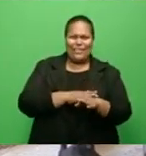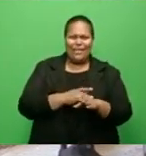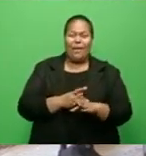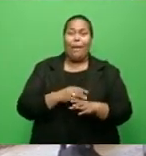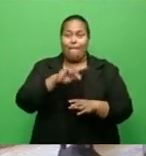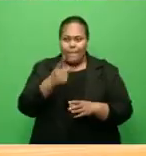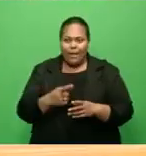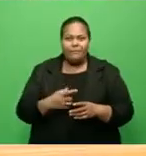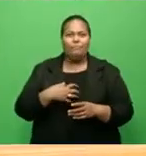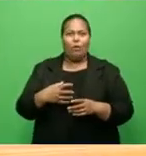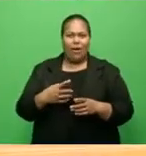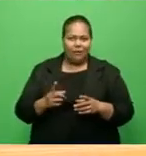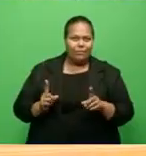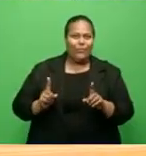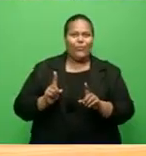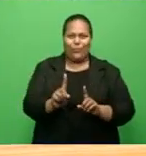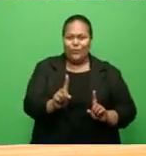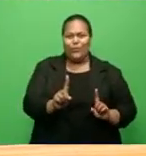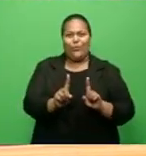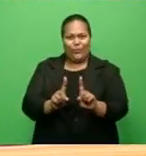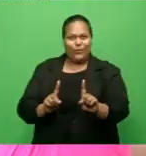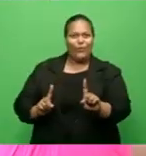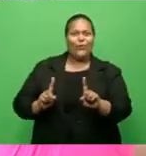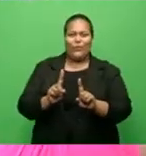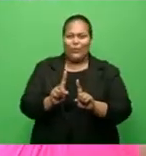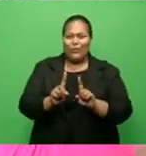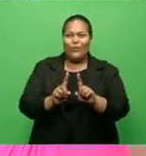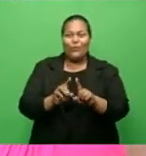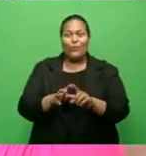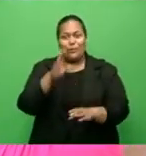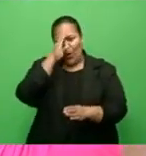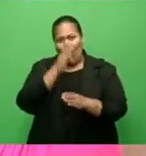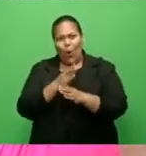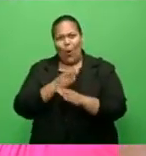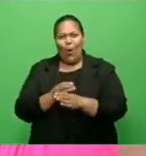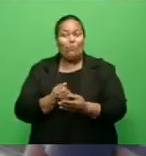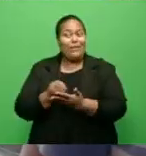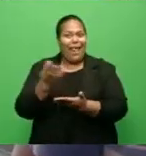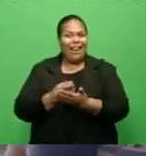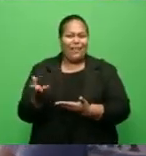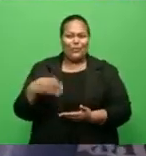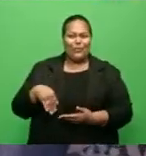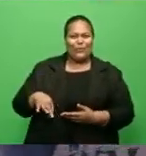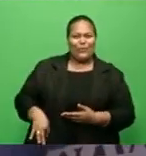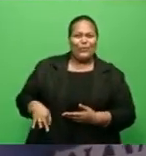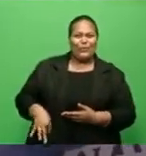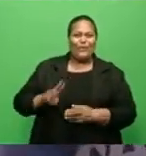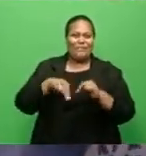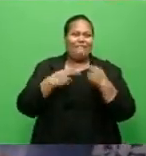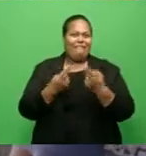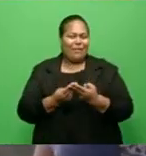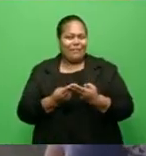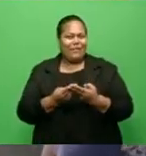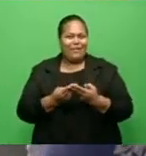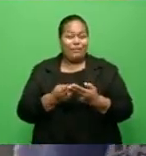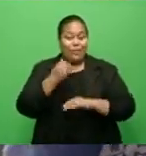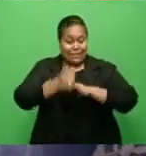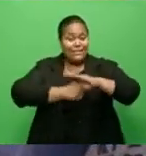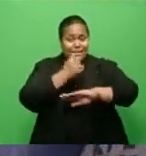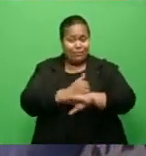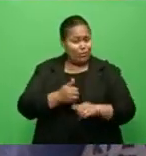rapidly, and we peaked to 215 vendors. But as you can see behind me, today is Monday, so it starts